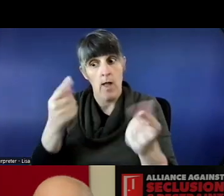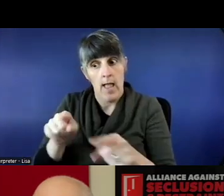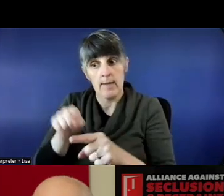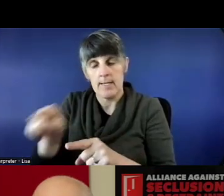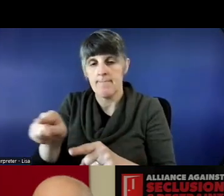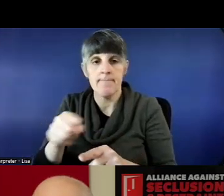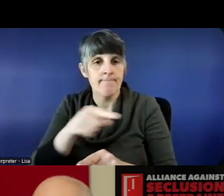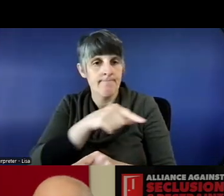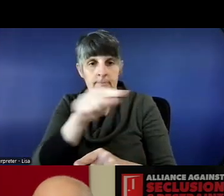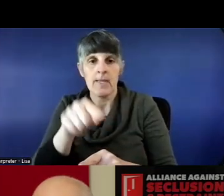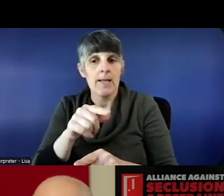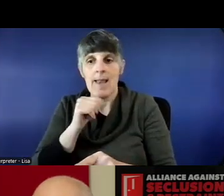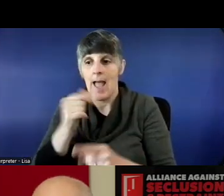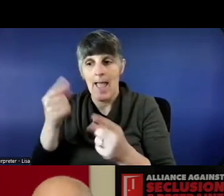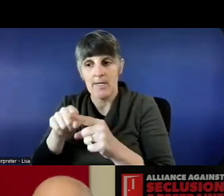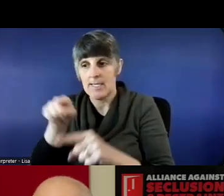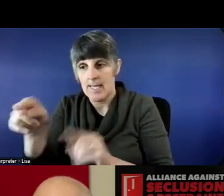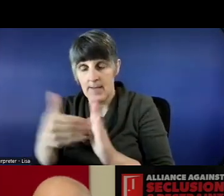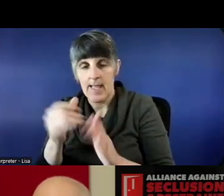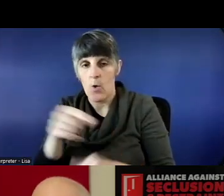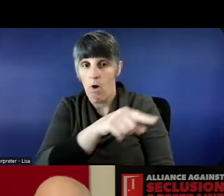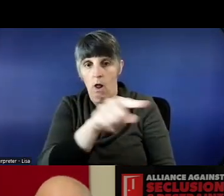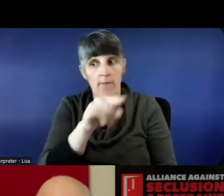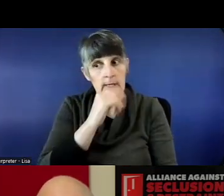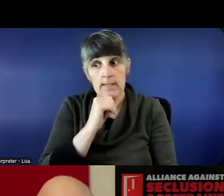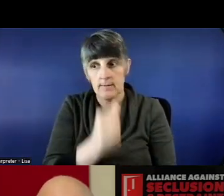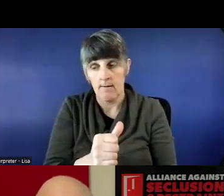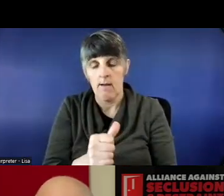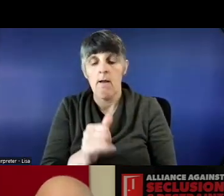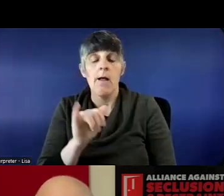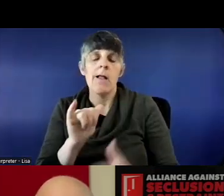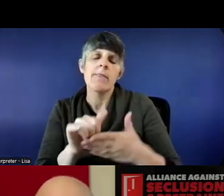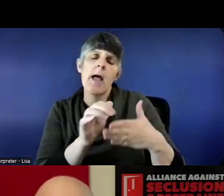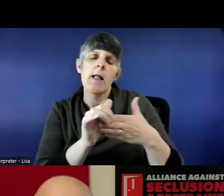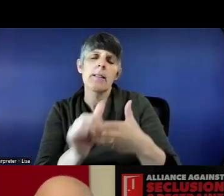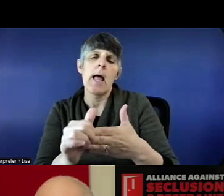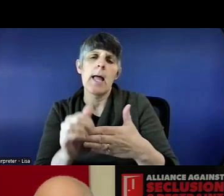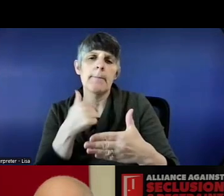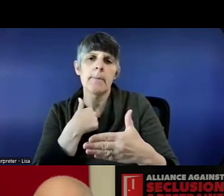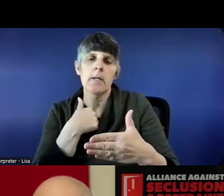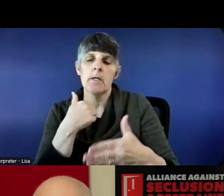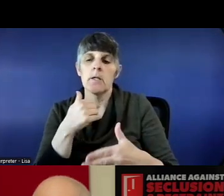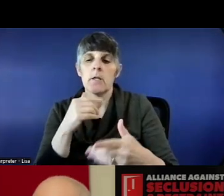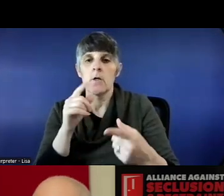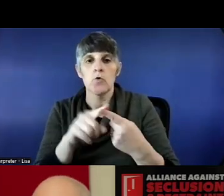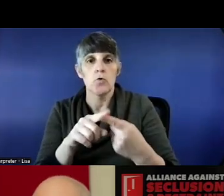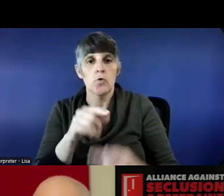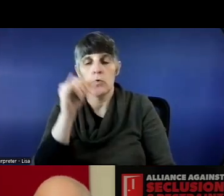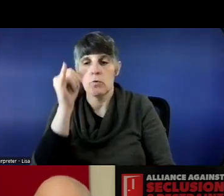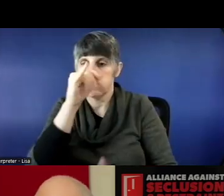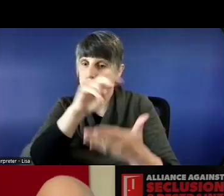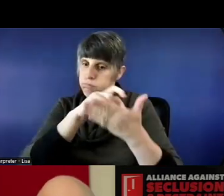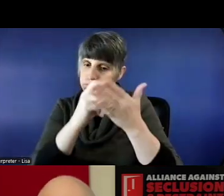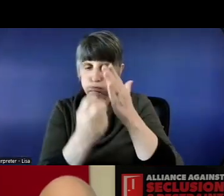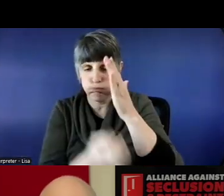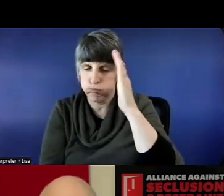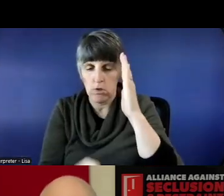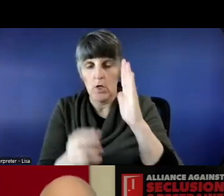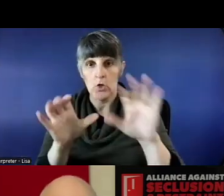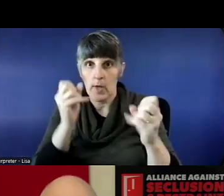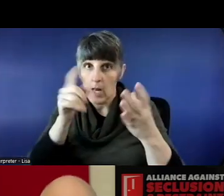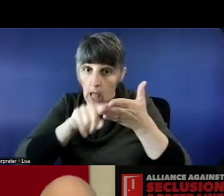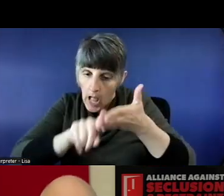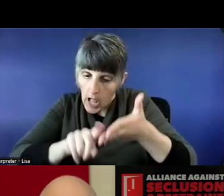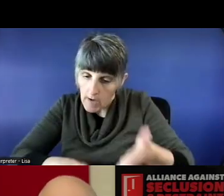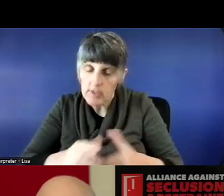didn't happen to him again or other kids like him. And that led me down a tremendously deep rabbit hole doing a lot of